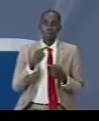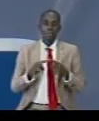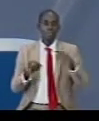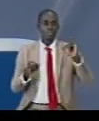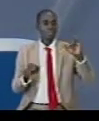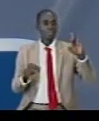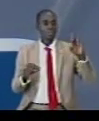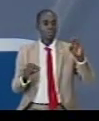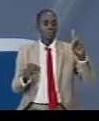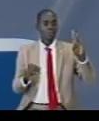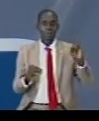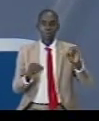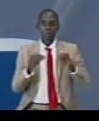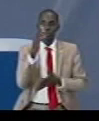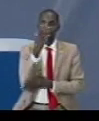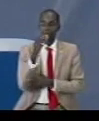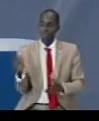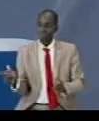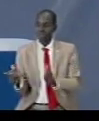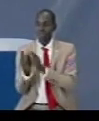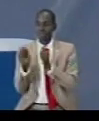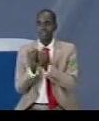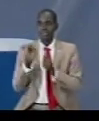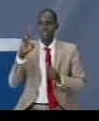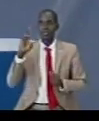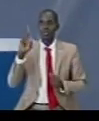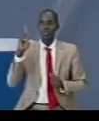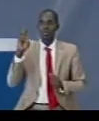Iroko, something will happen.